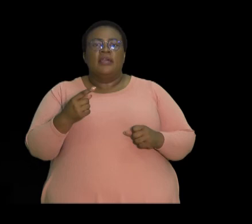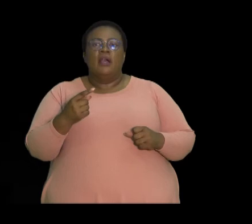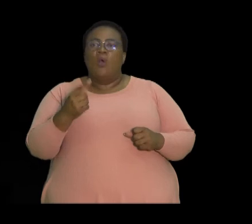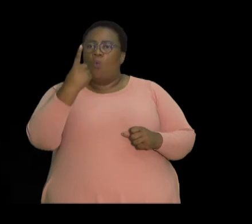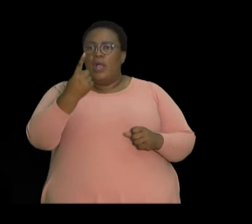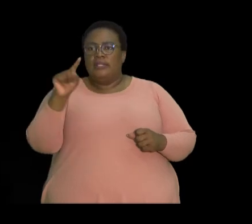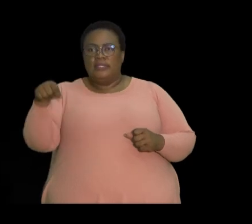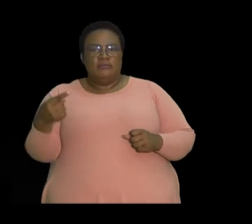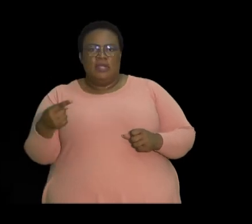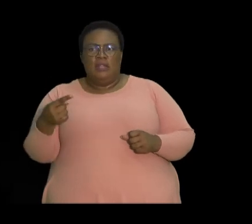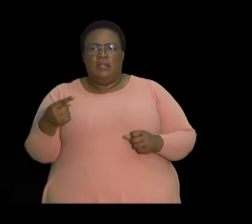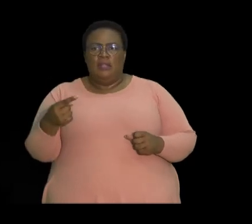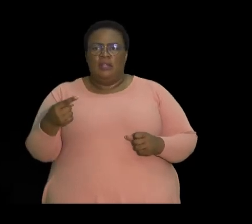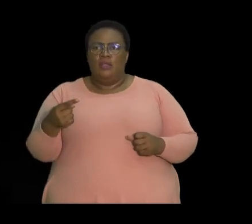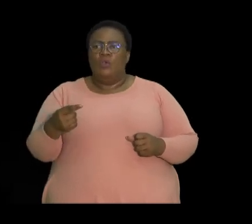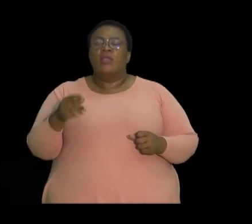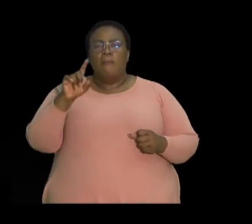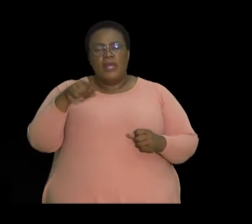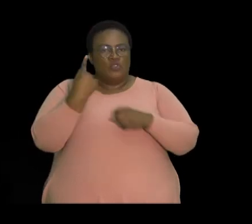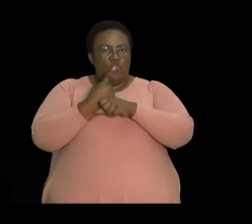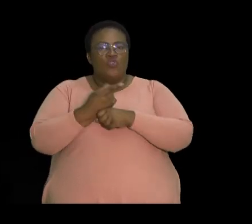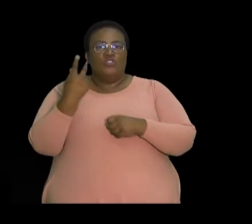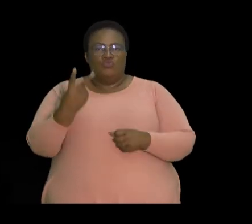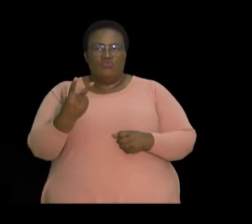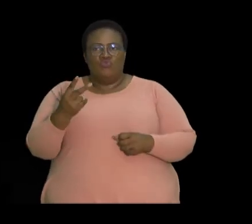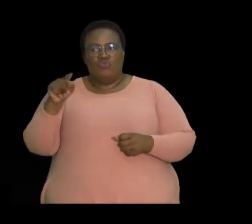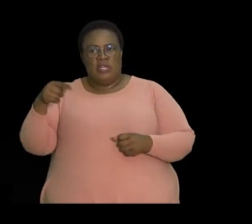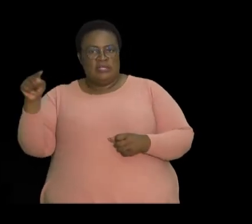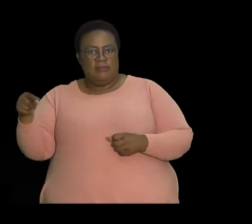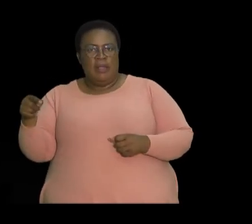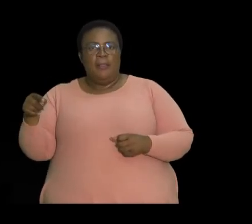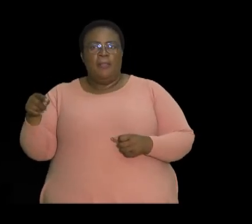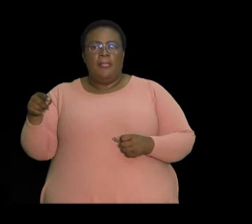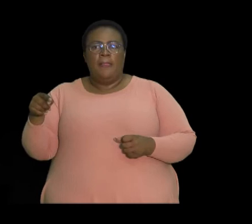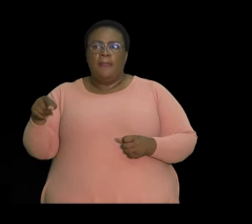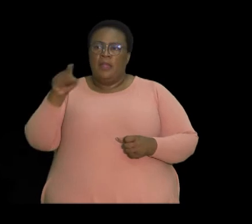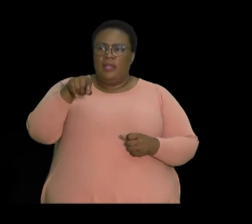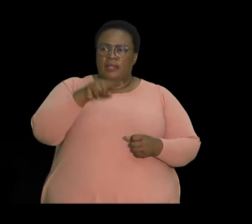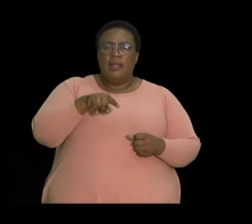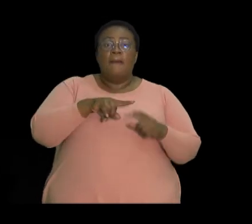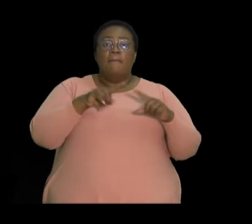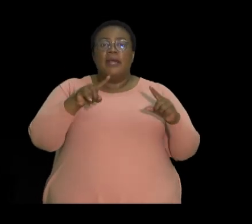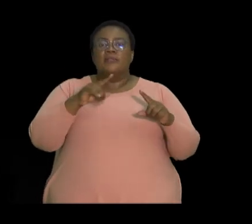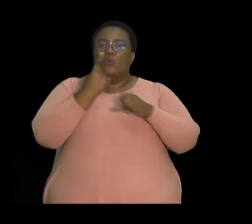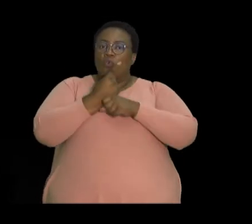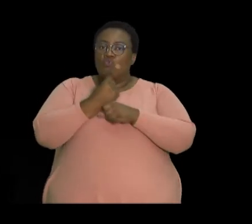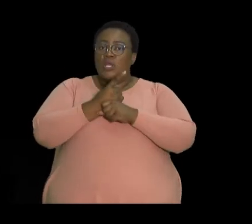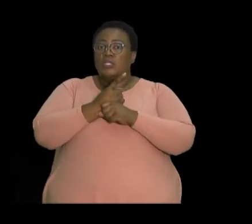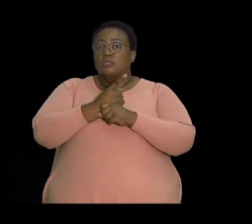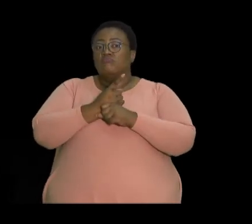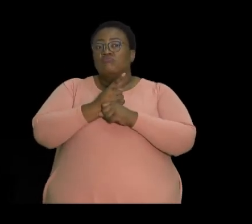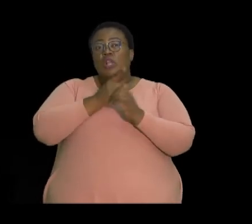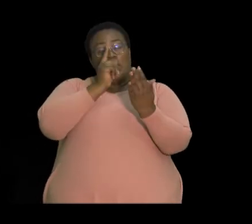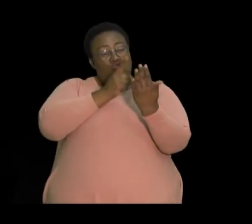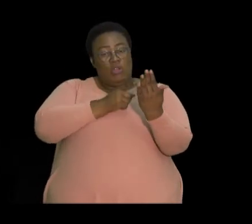to 1 decimal place. No, you will always need to round off to 2 decimal places. So please look at the